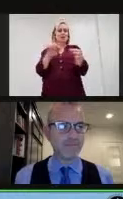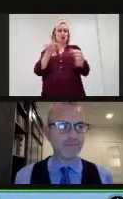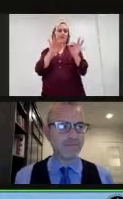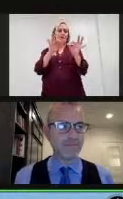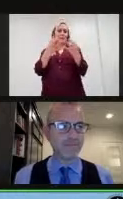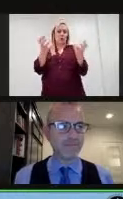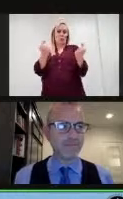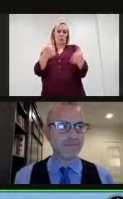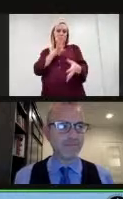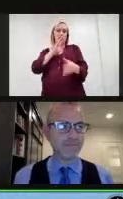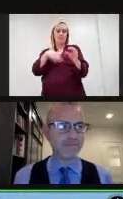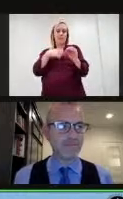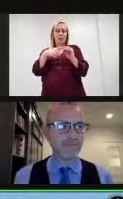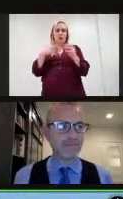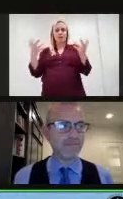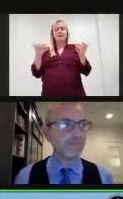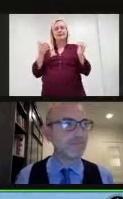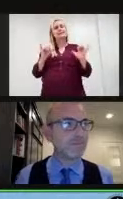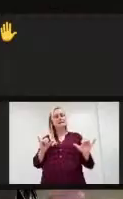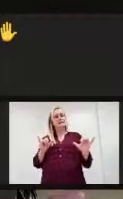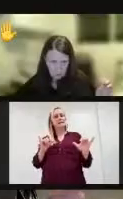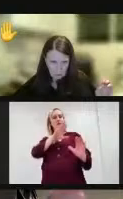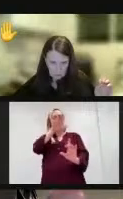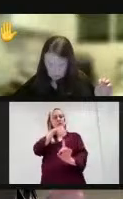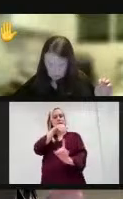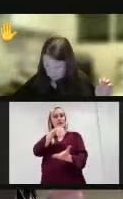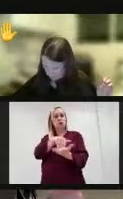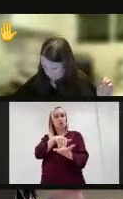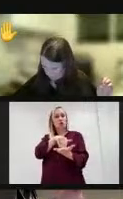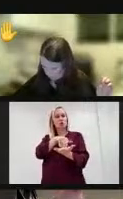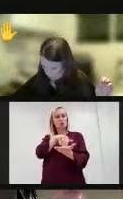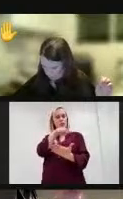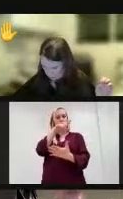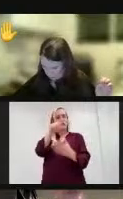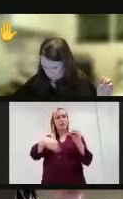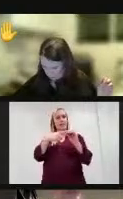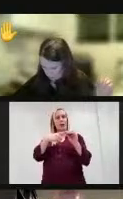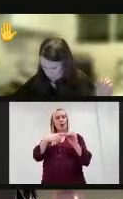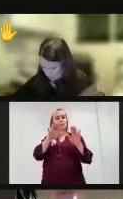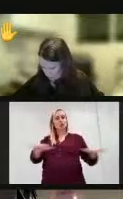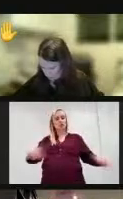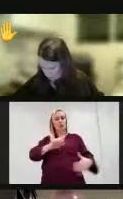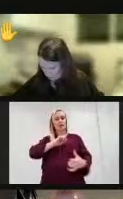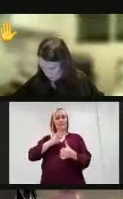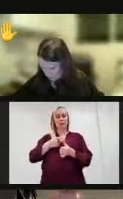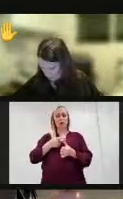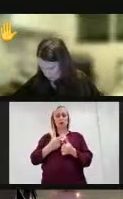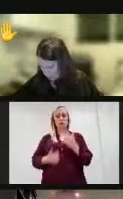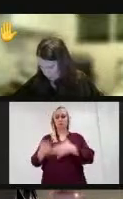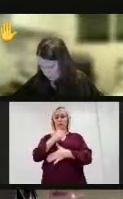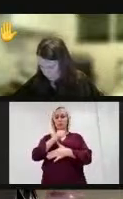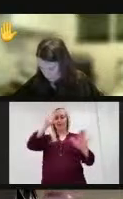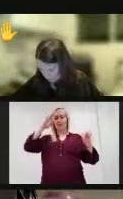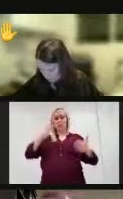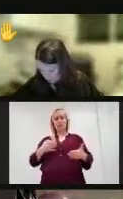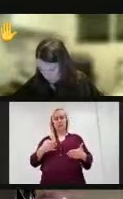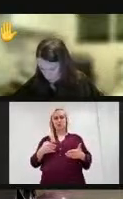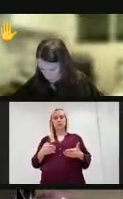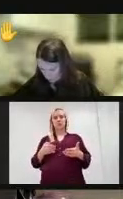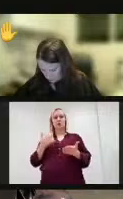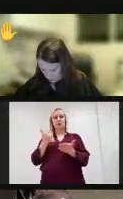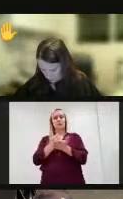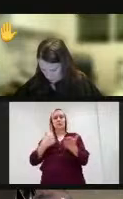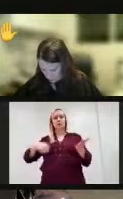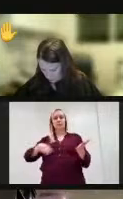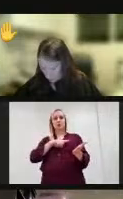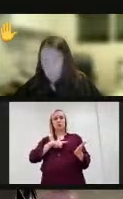with, it still centers around children first as the main focus. It helps us